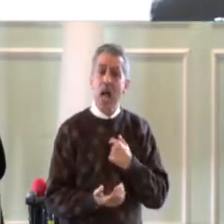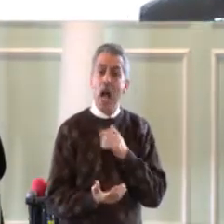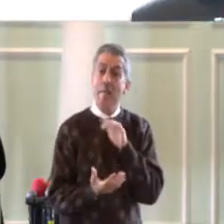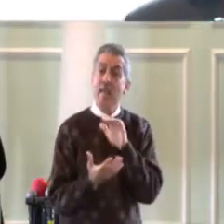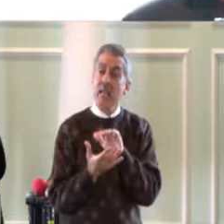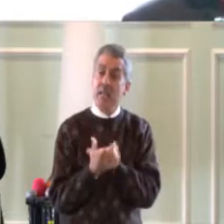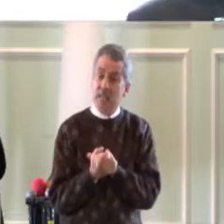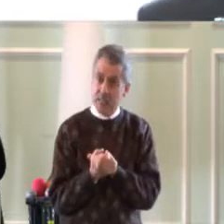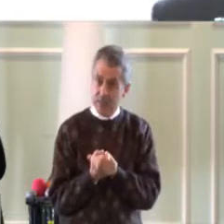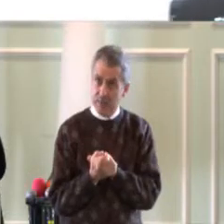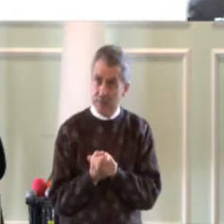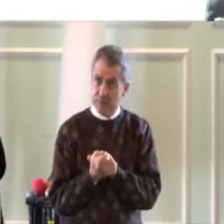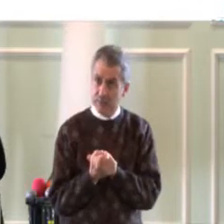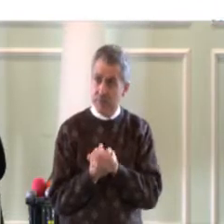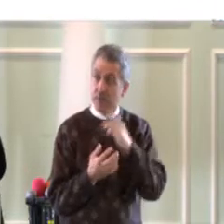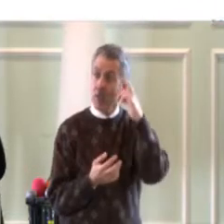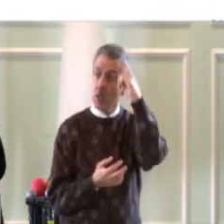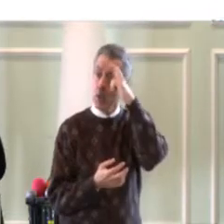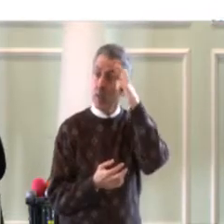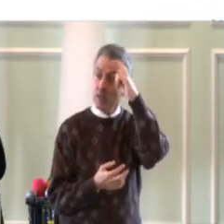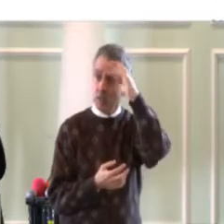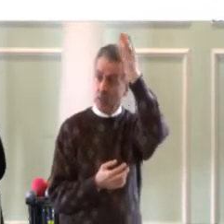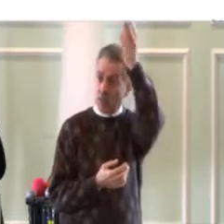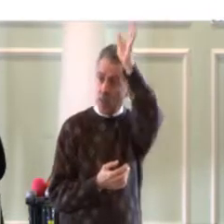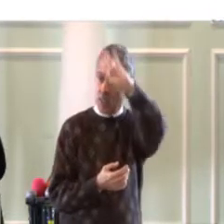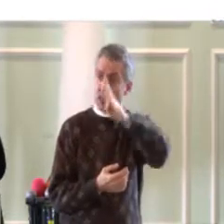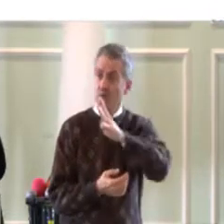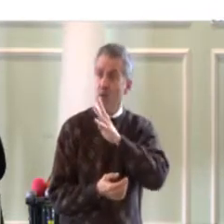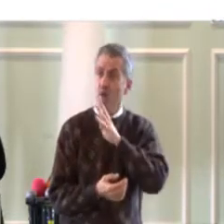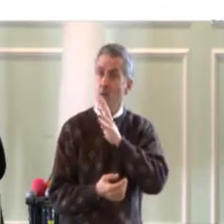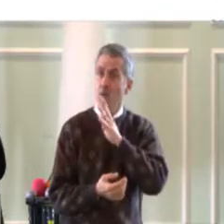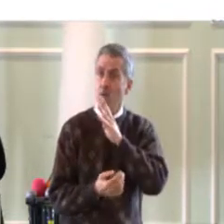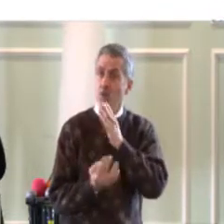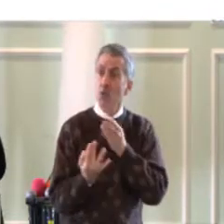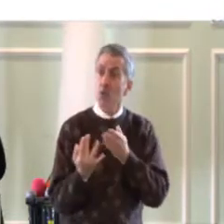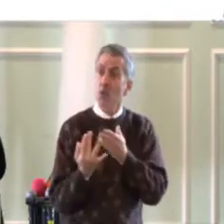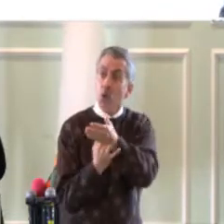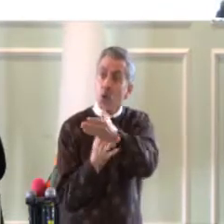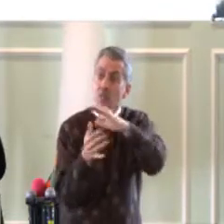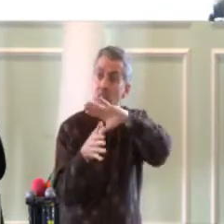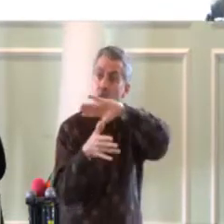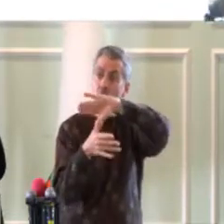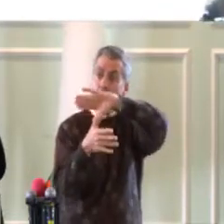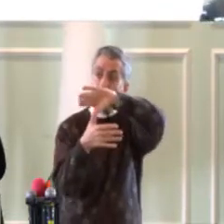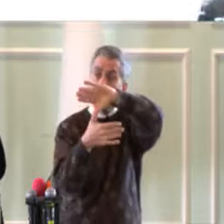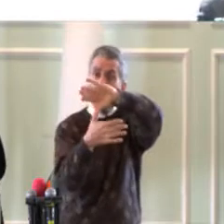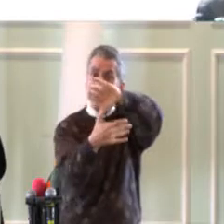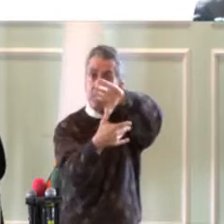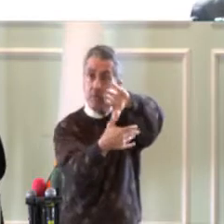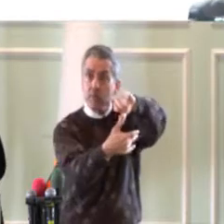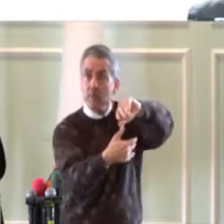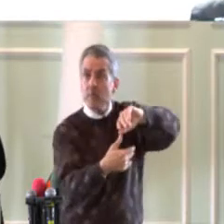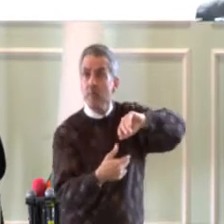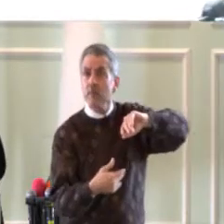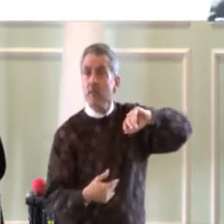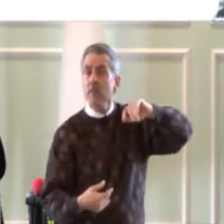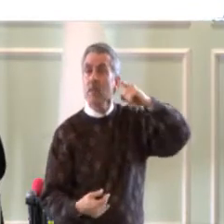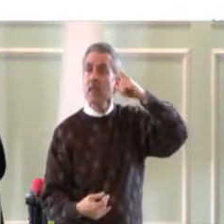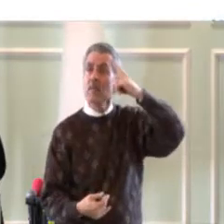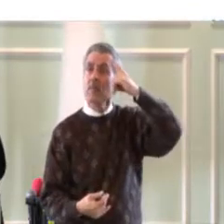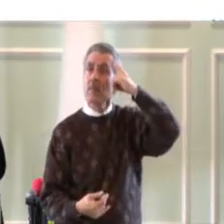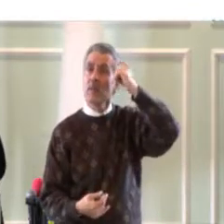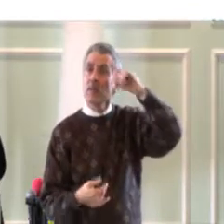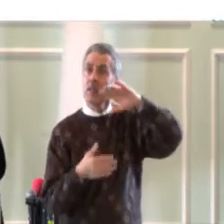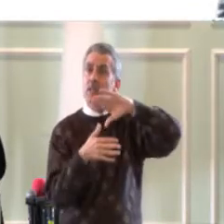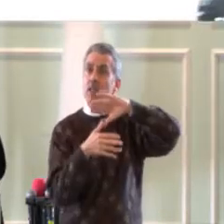why God spoke to Job through this tornado was because the